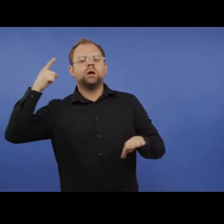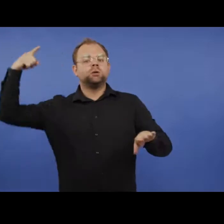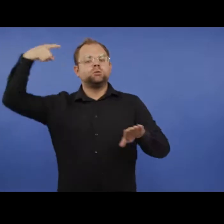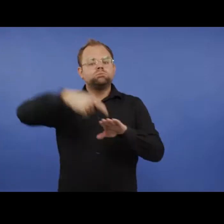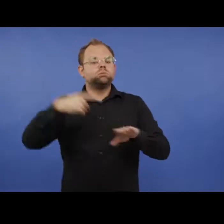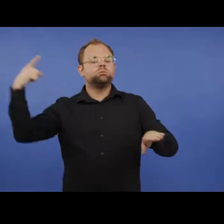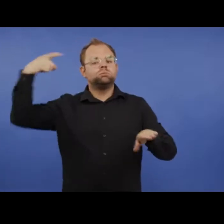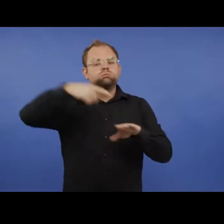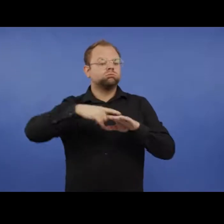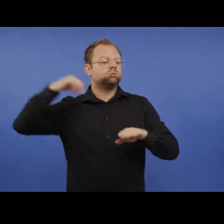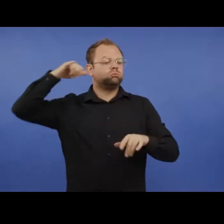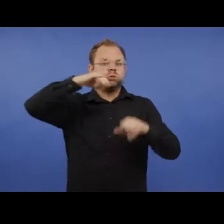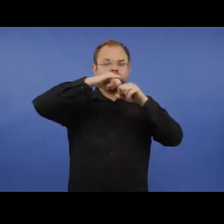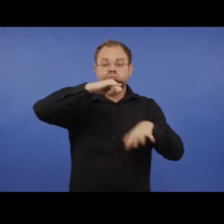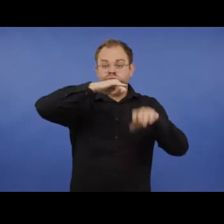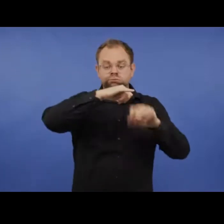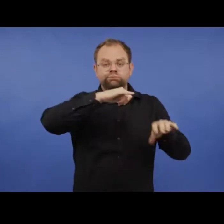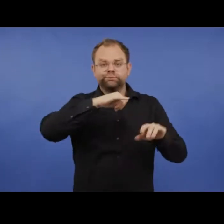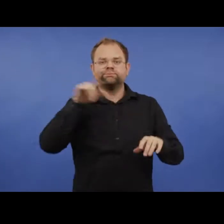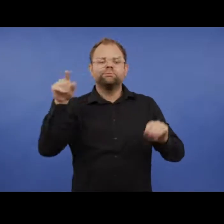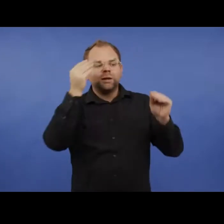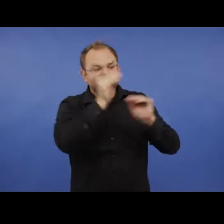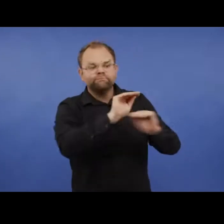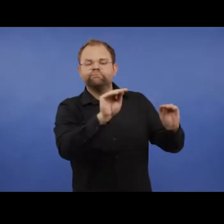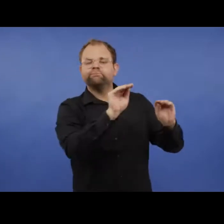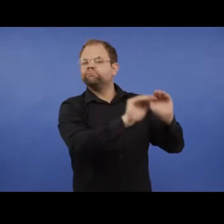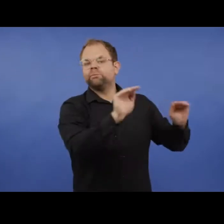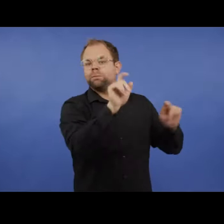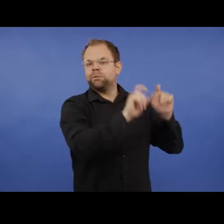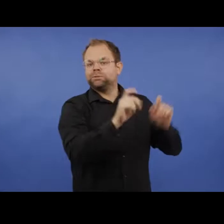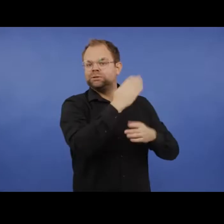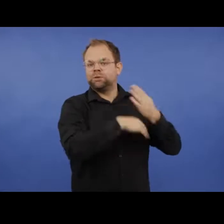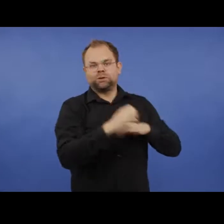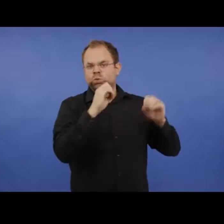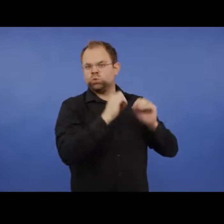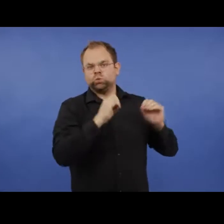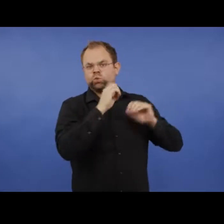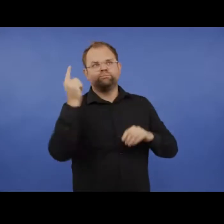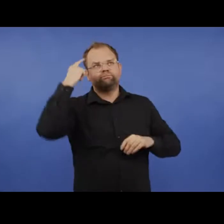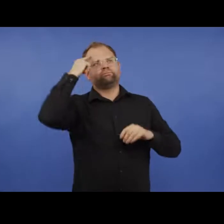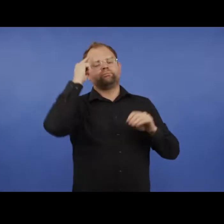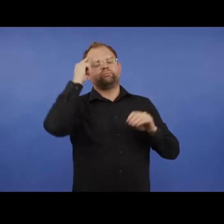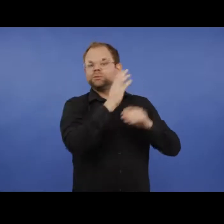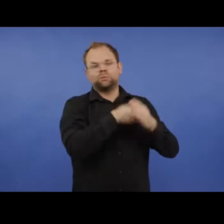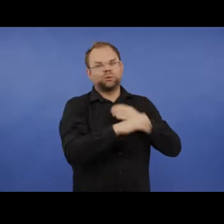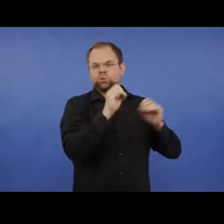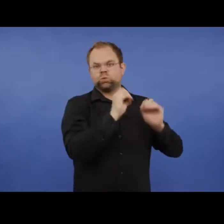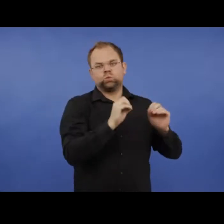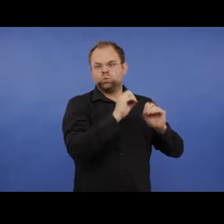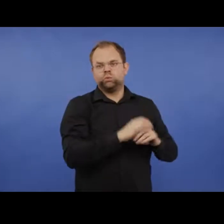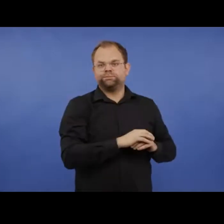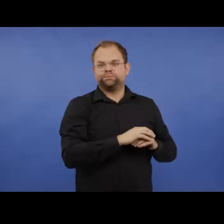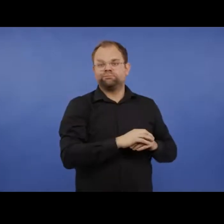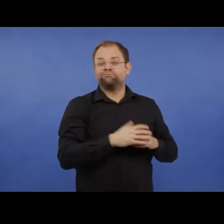recent aggression on Gaza prevented moving while conflicts, while clashes. The